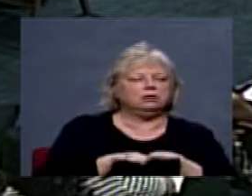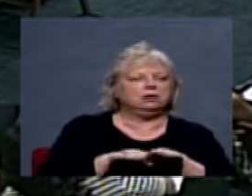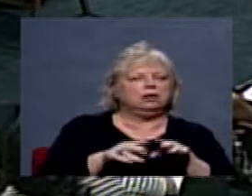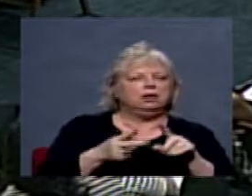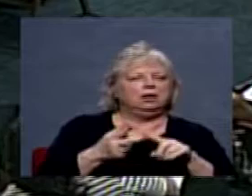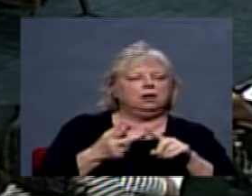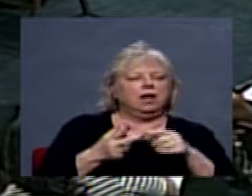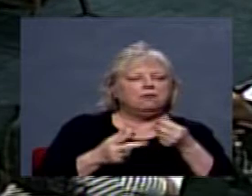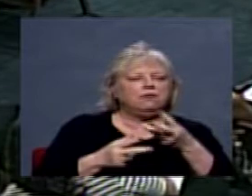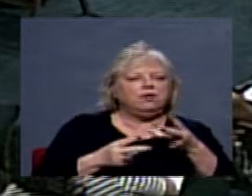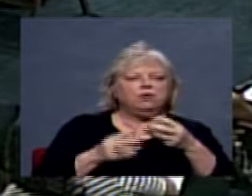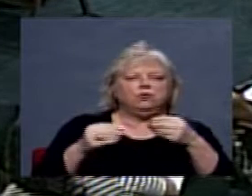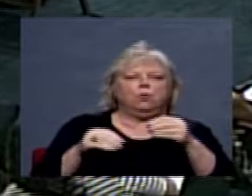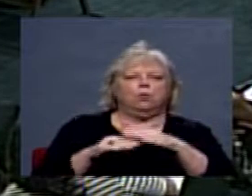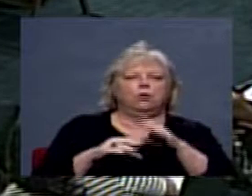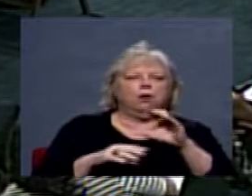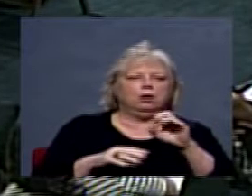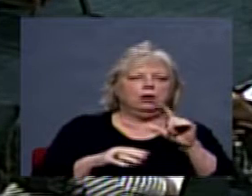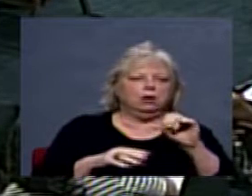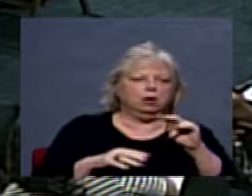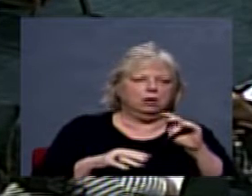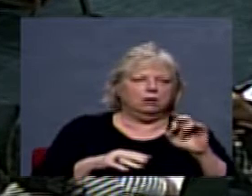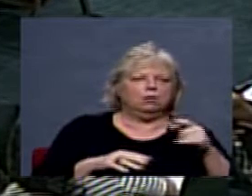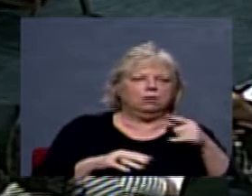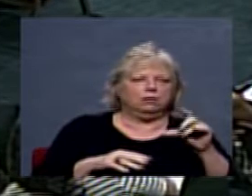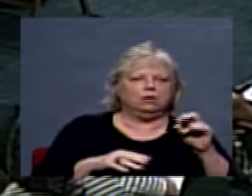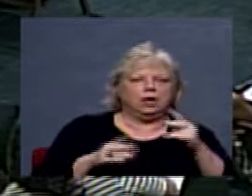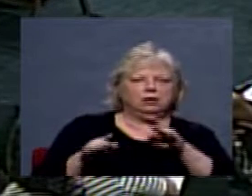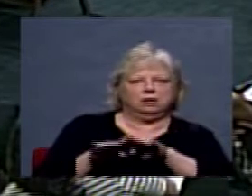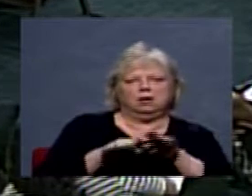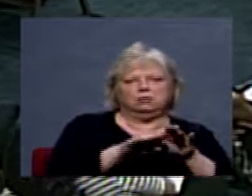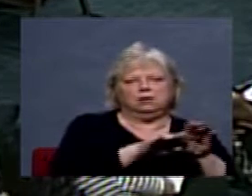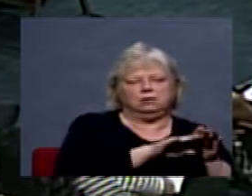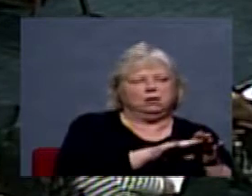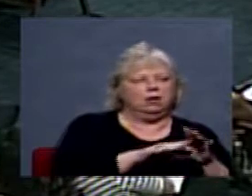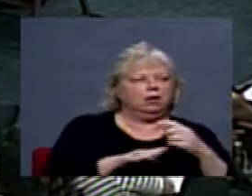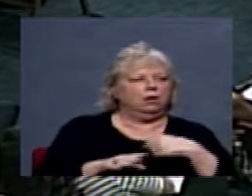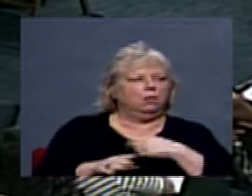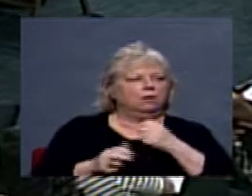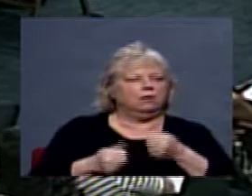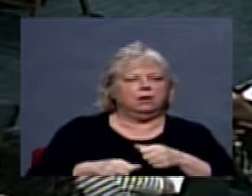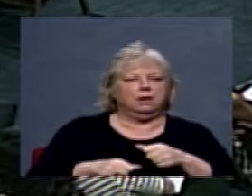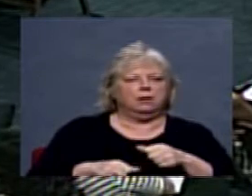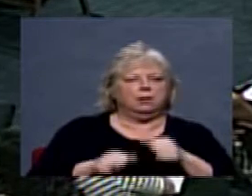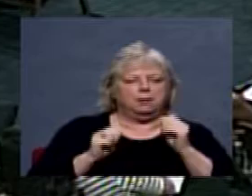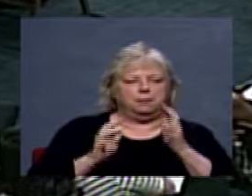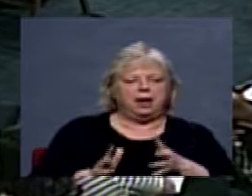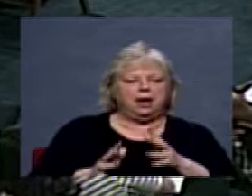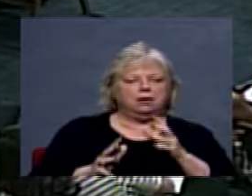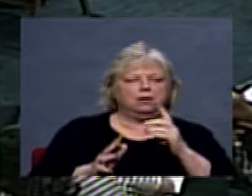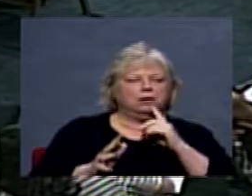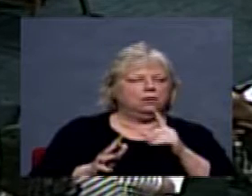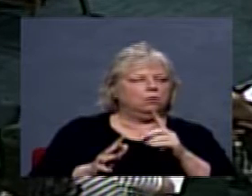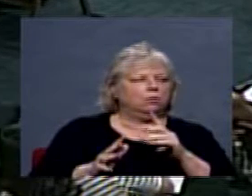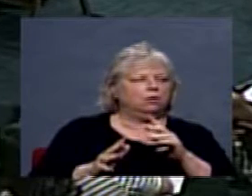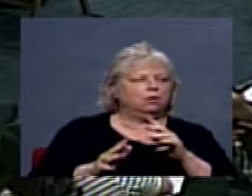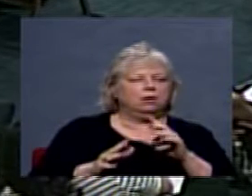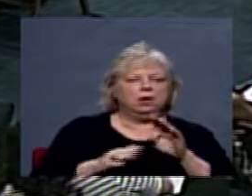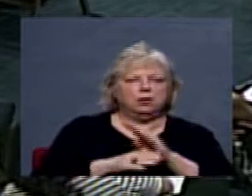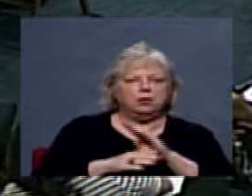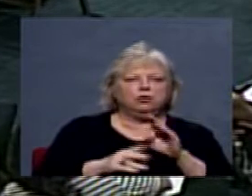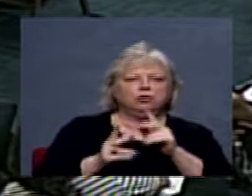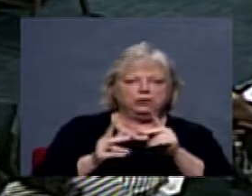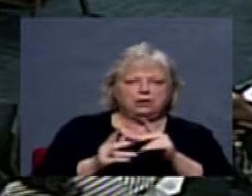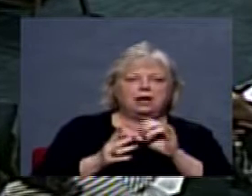have a few stores on Colonel Glenn that have closed down over the years. We have abandoned or setting commercial sites that could